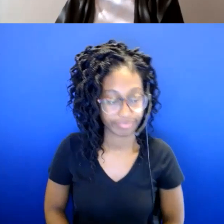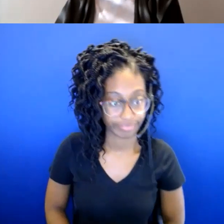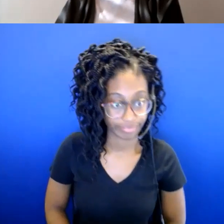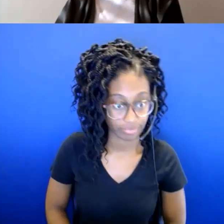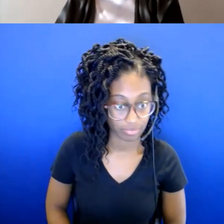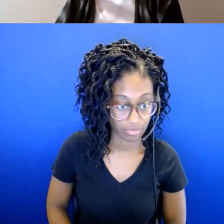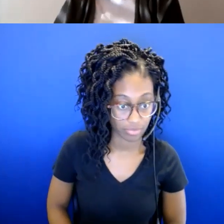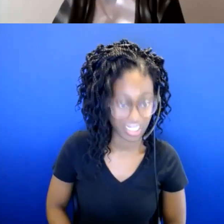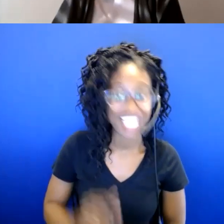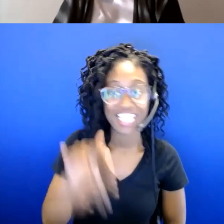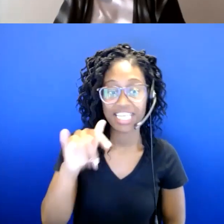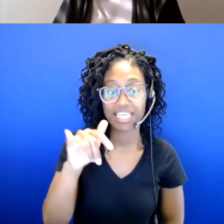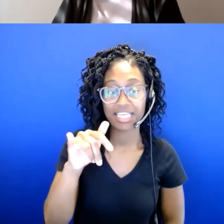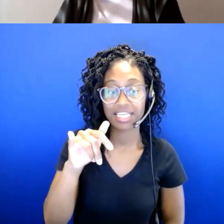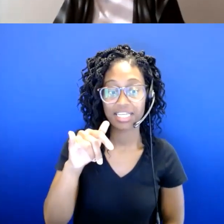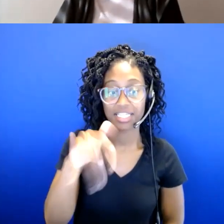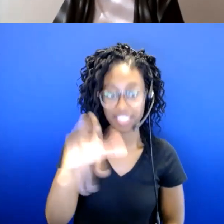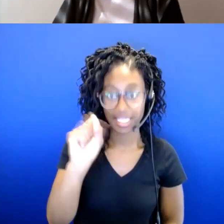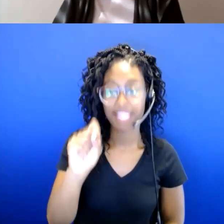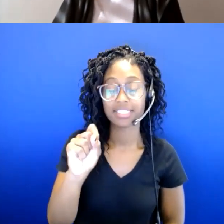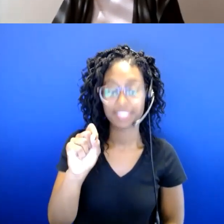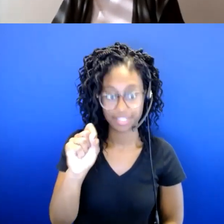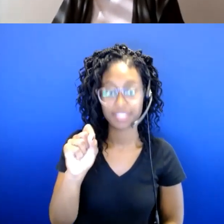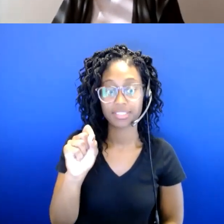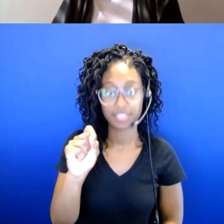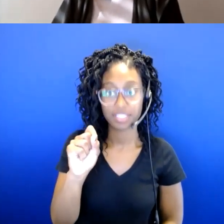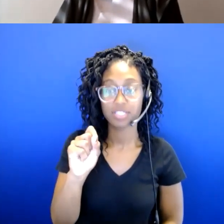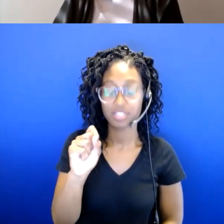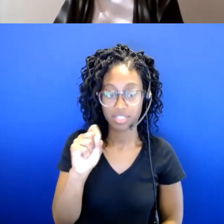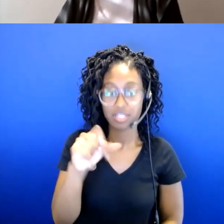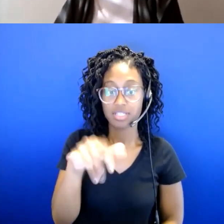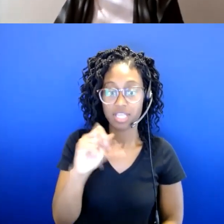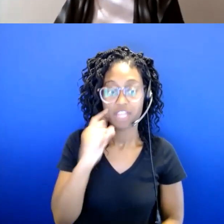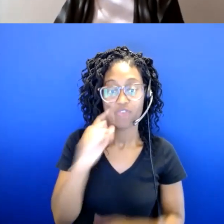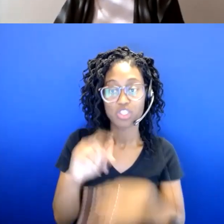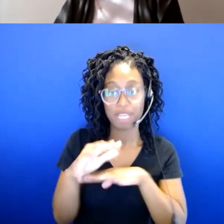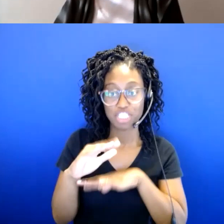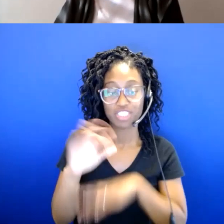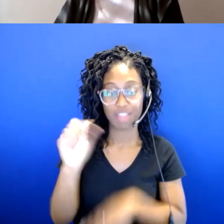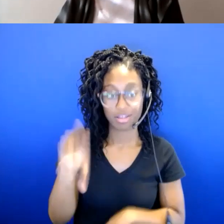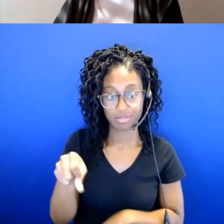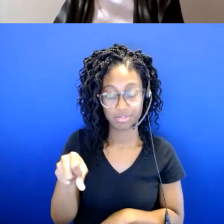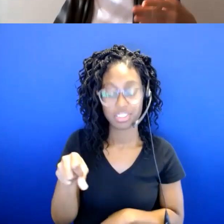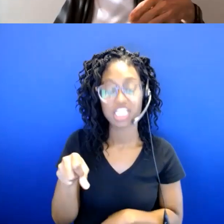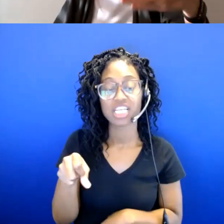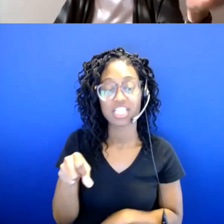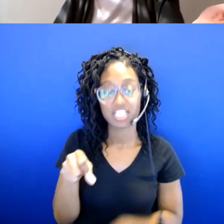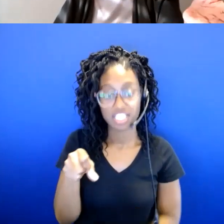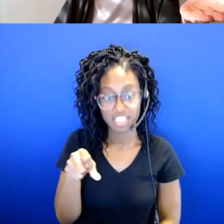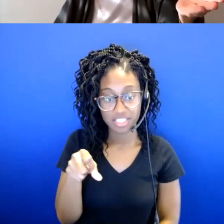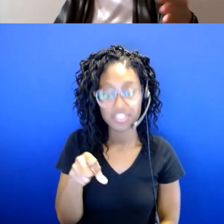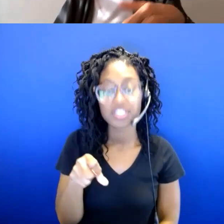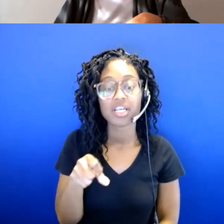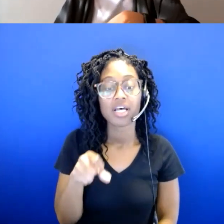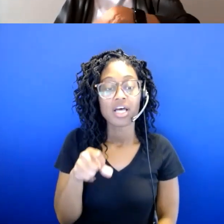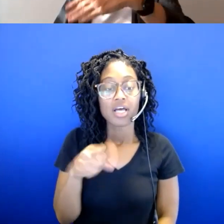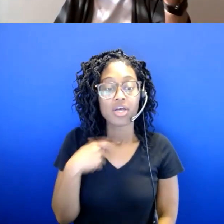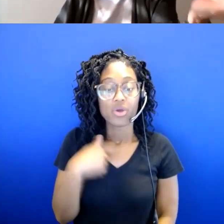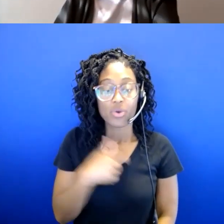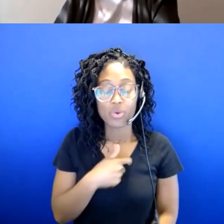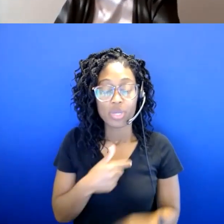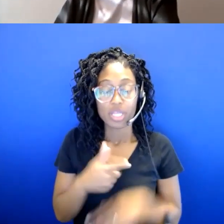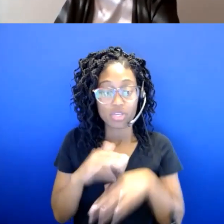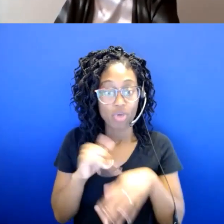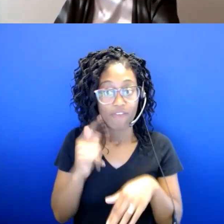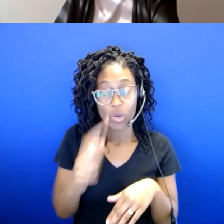The answer is yes. The answer is yes in terms of paper, in terms of submissions. That there's still the call for submissions which